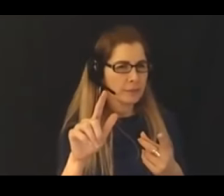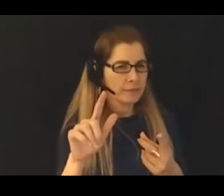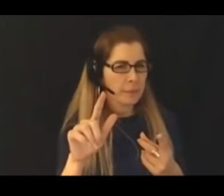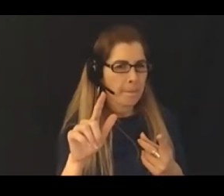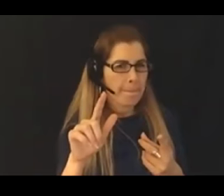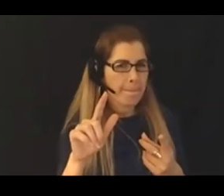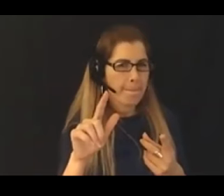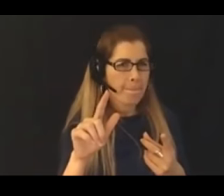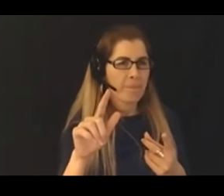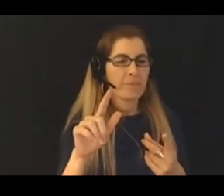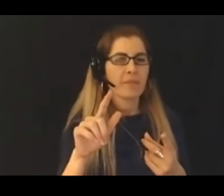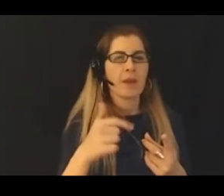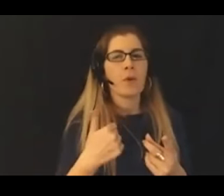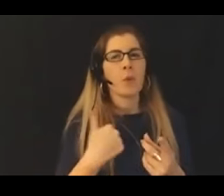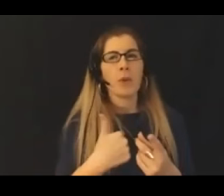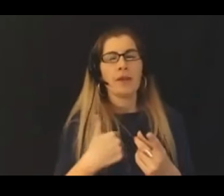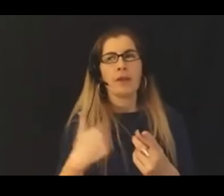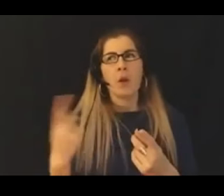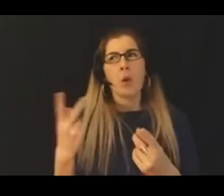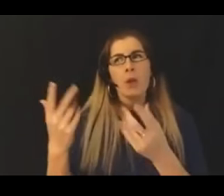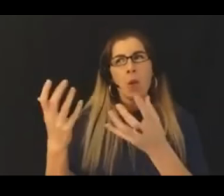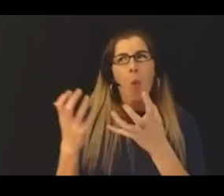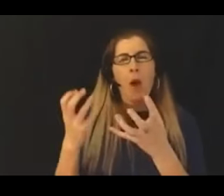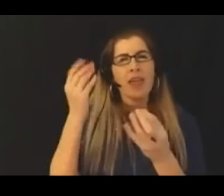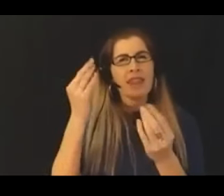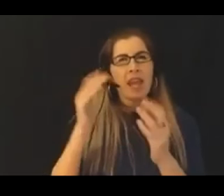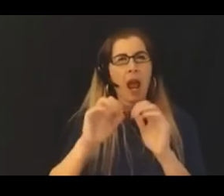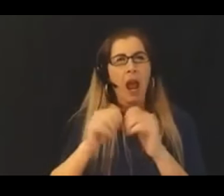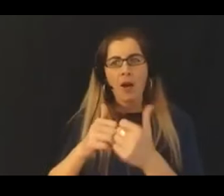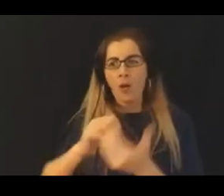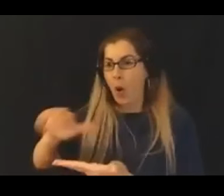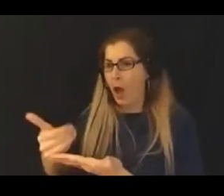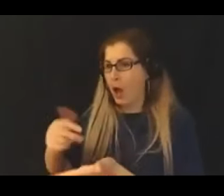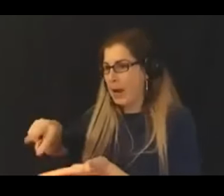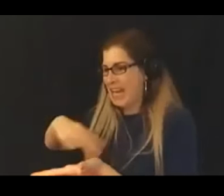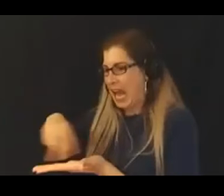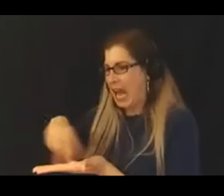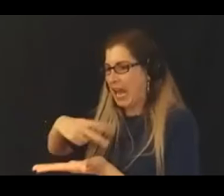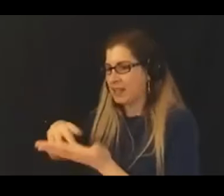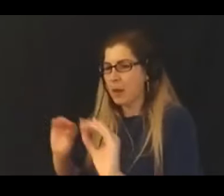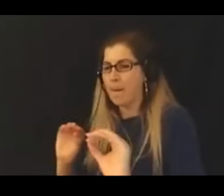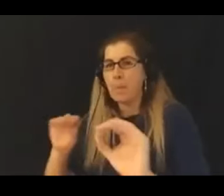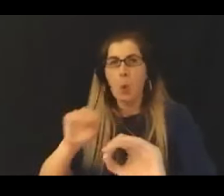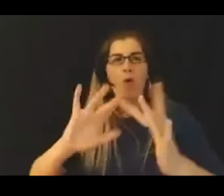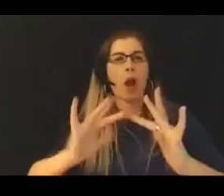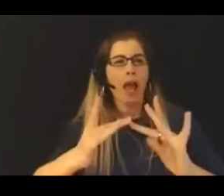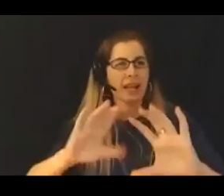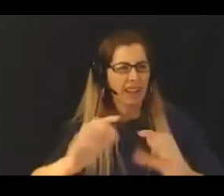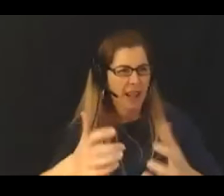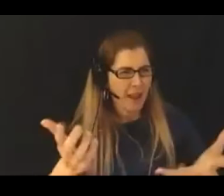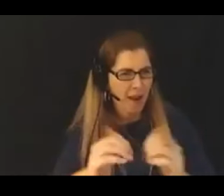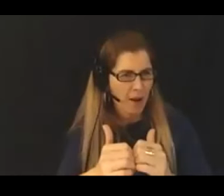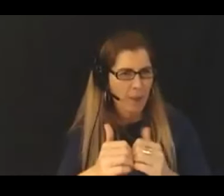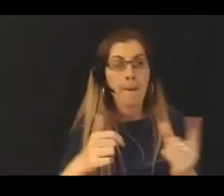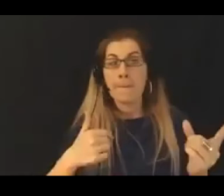know, we wanted to see what we could do to bring all of our dance offerings online. So we did just that. You know, Rachel and I,